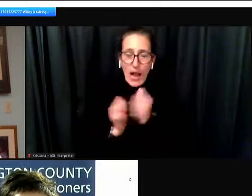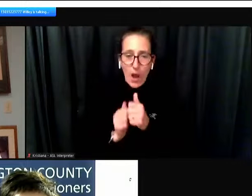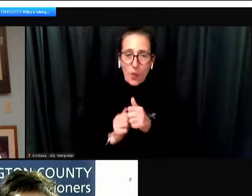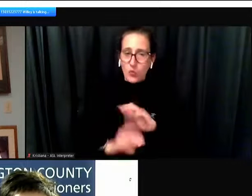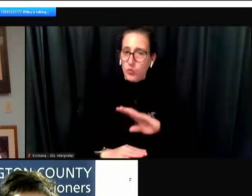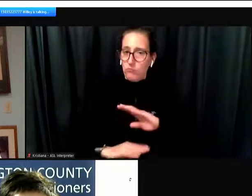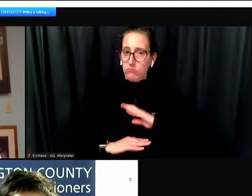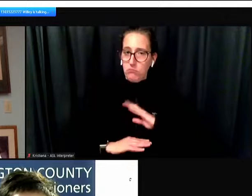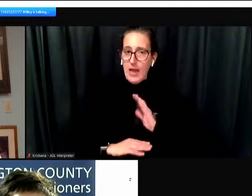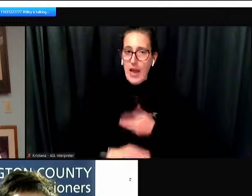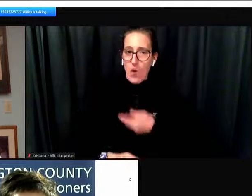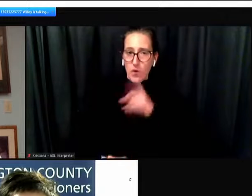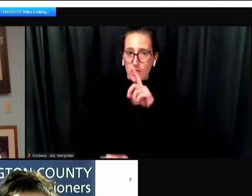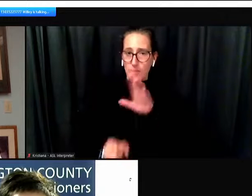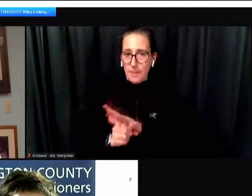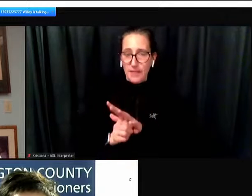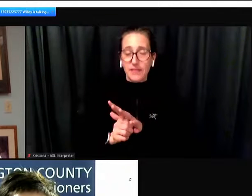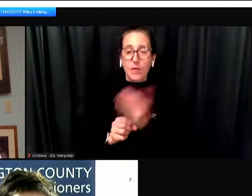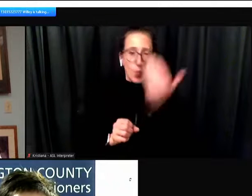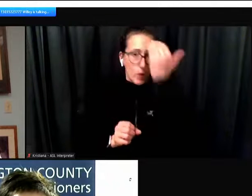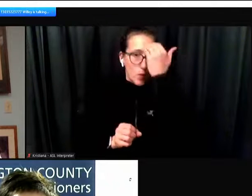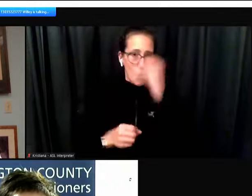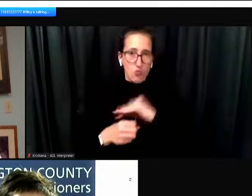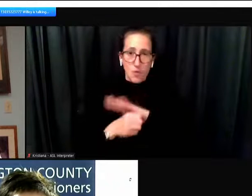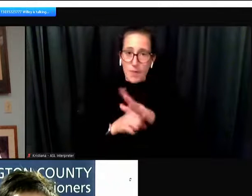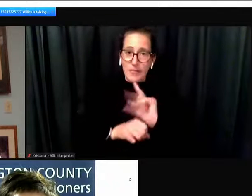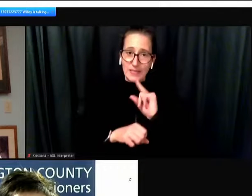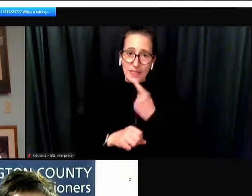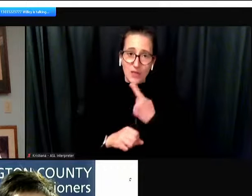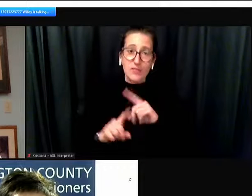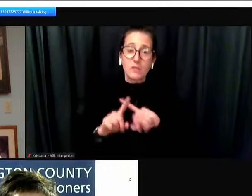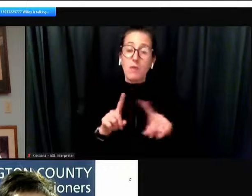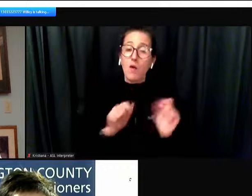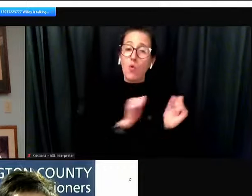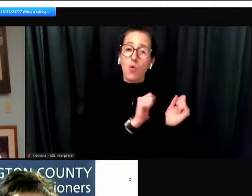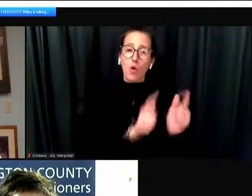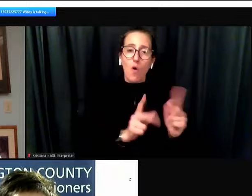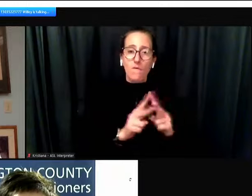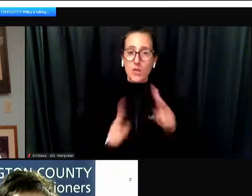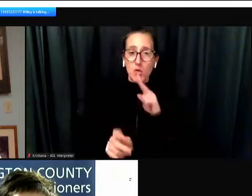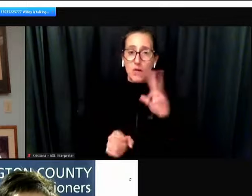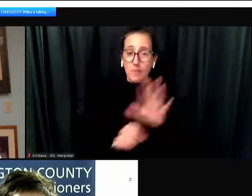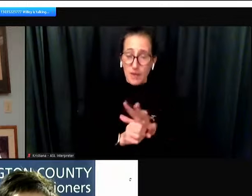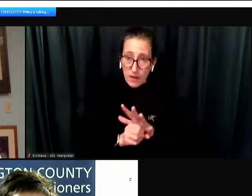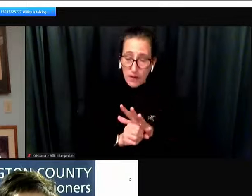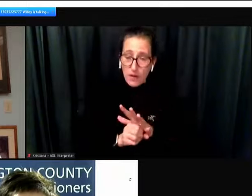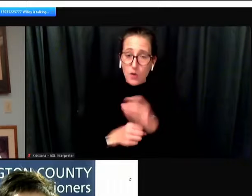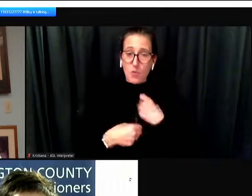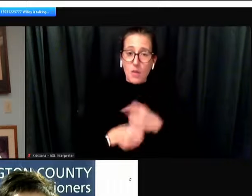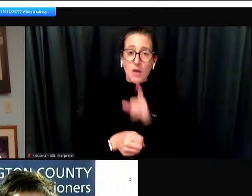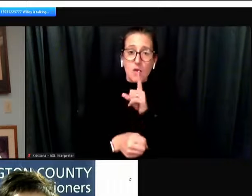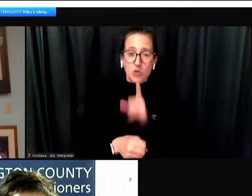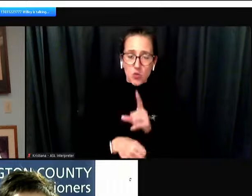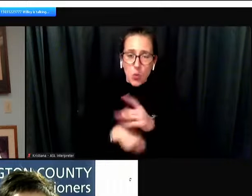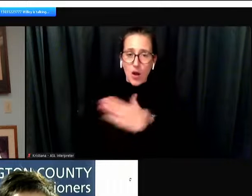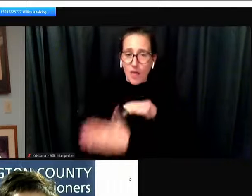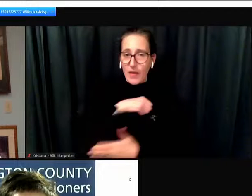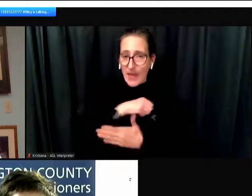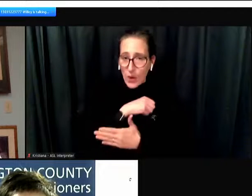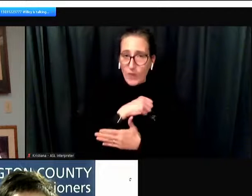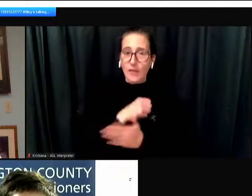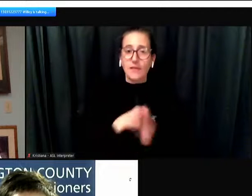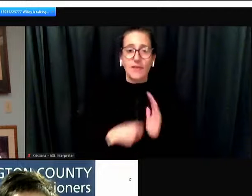committed to be successful in getting our economy and certainly getting our county through a very, very difficult time.